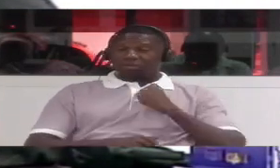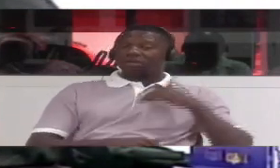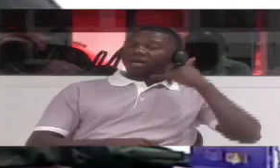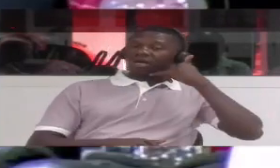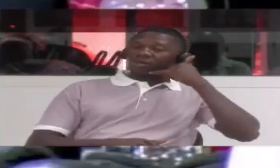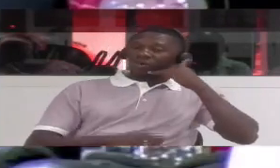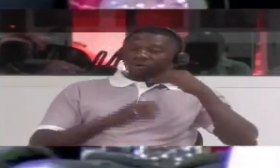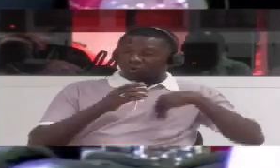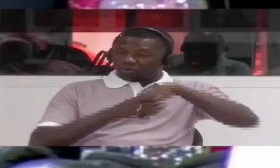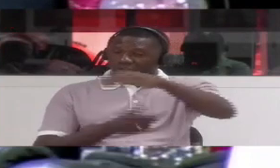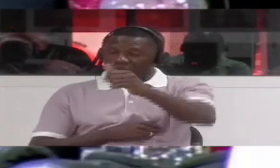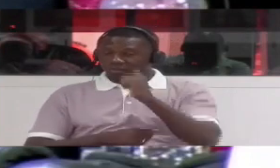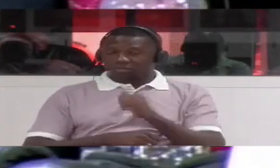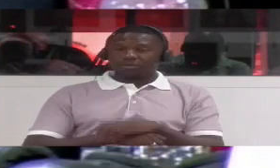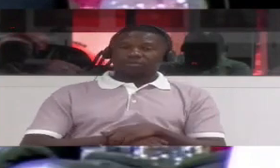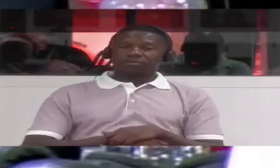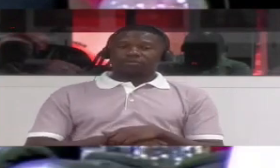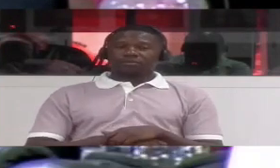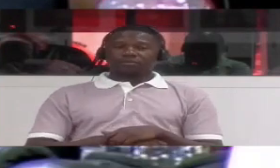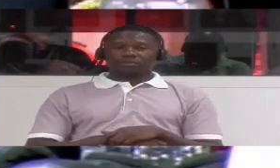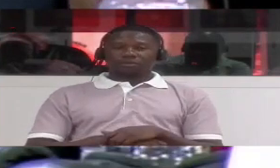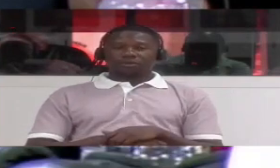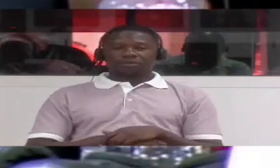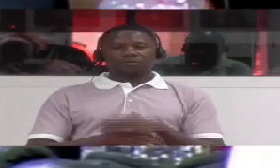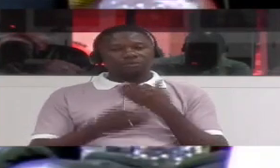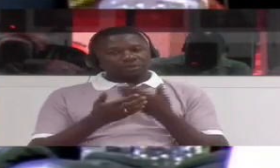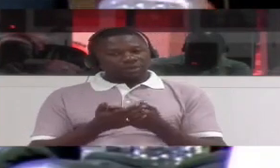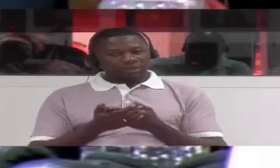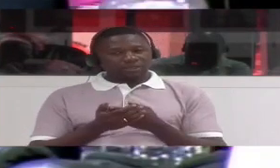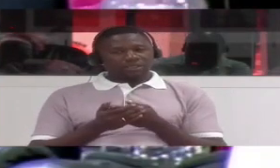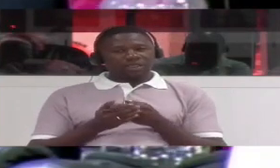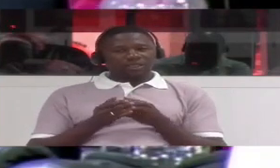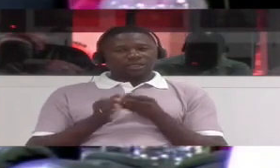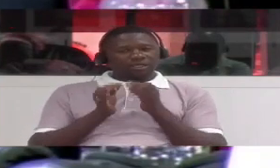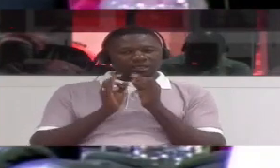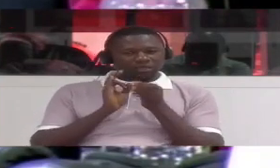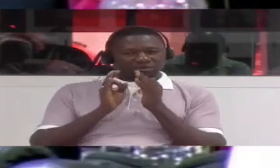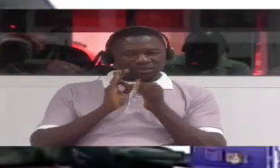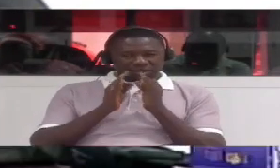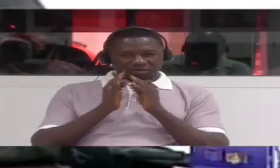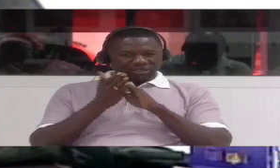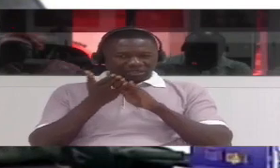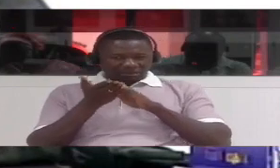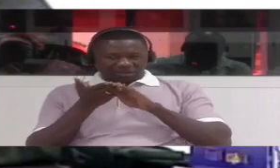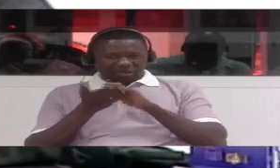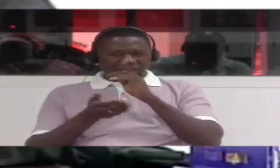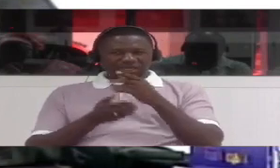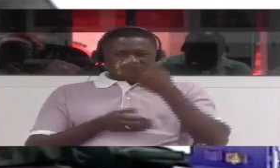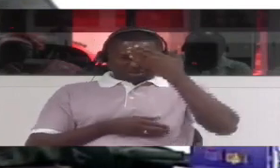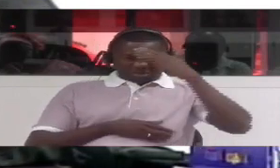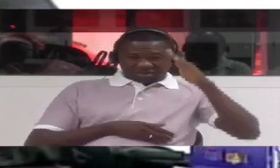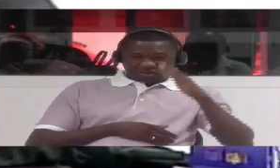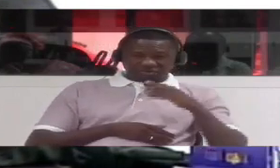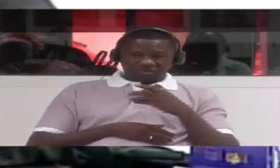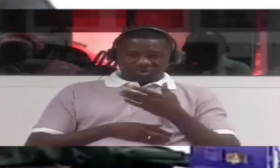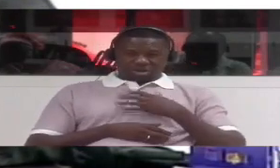Could you describe his behavior, his demeanor to the person he was speaking to on the phone? Did you observe whenever anything?